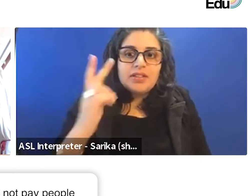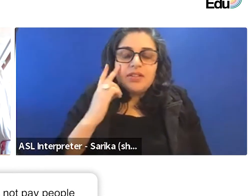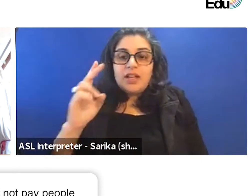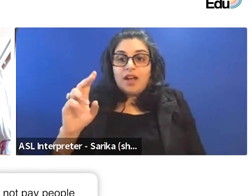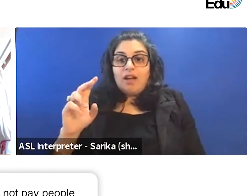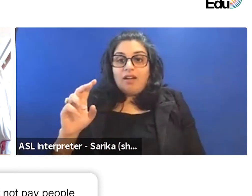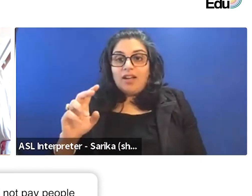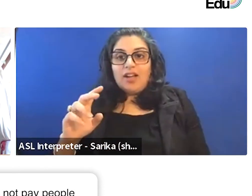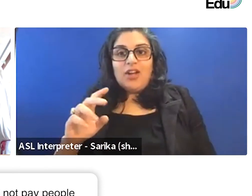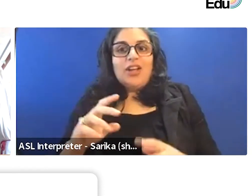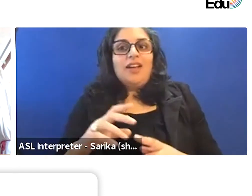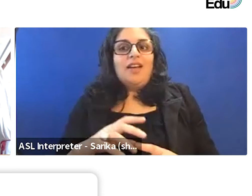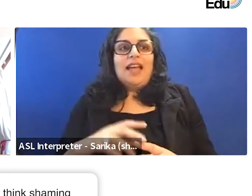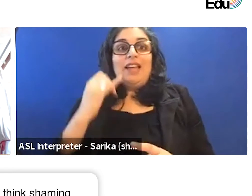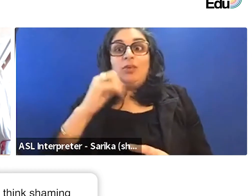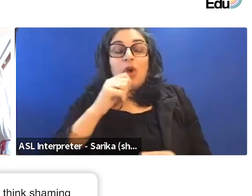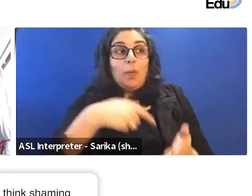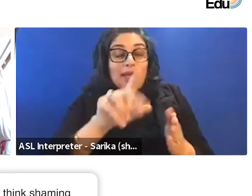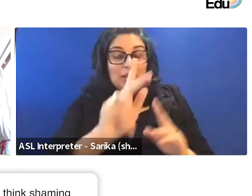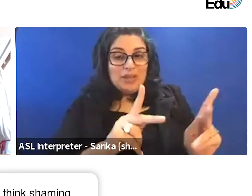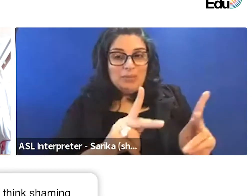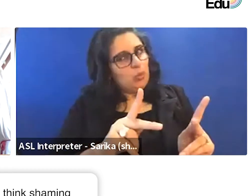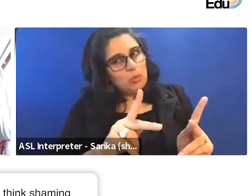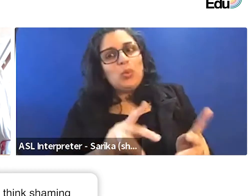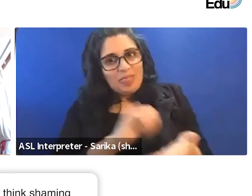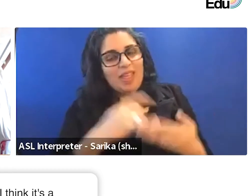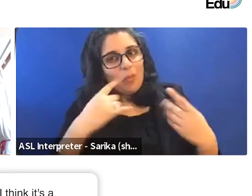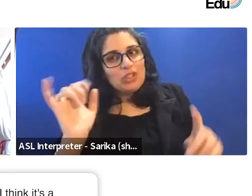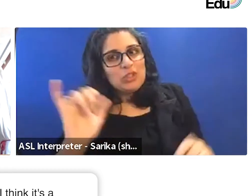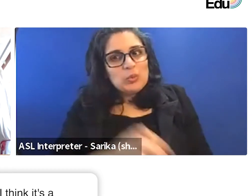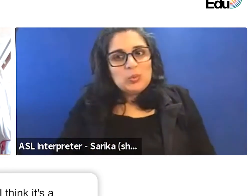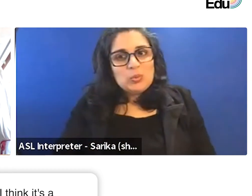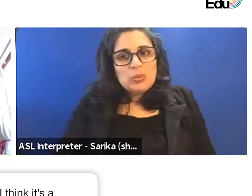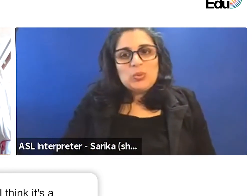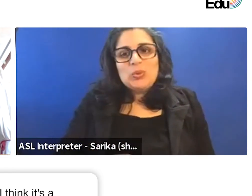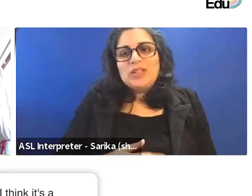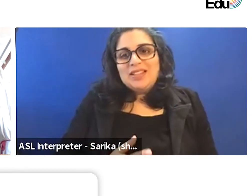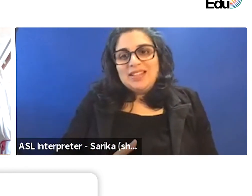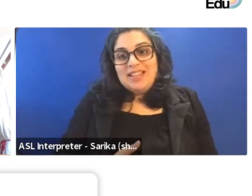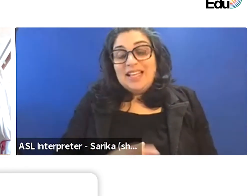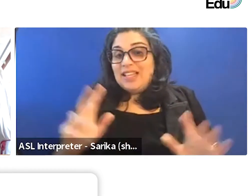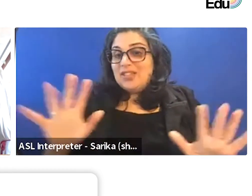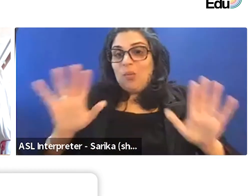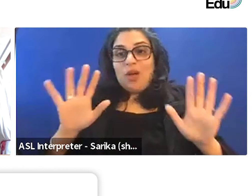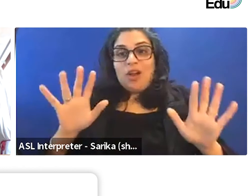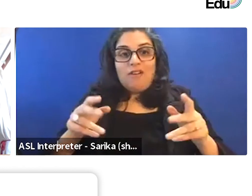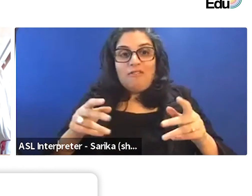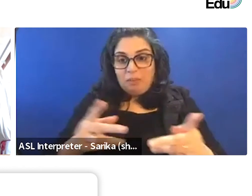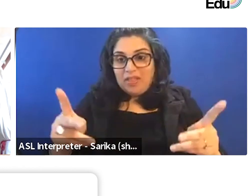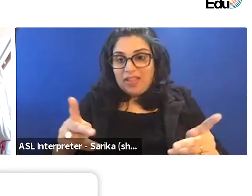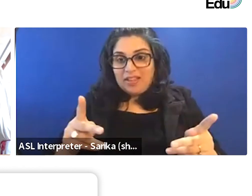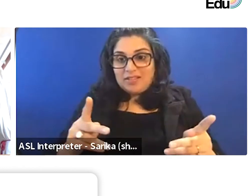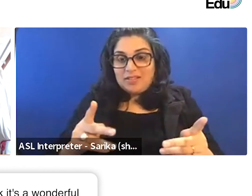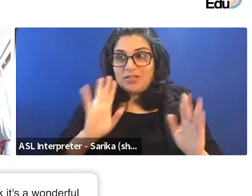not pay people for the work that they did. And so I think shaming will work really well. And I think it's a really wonderful place to direct